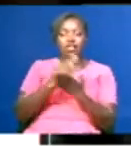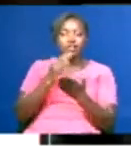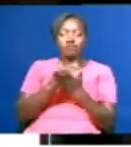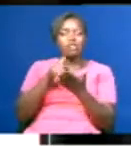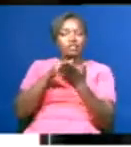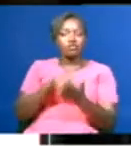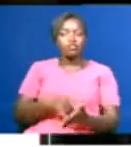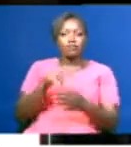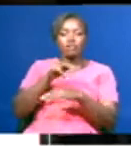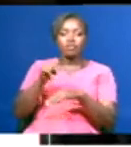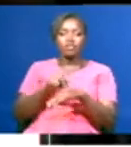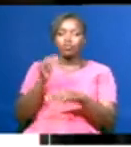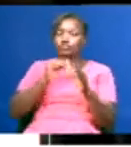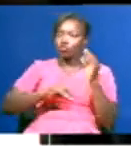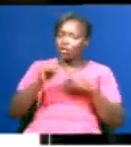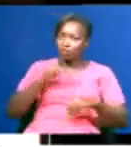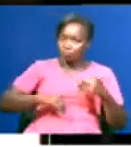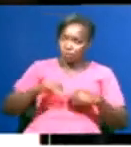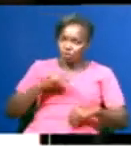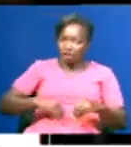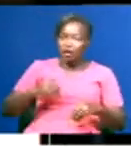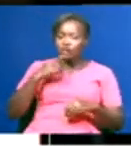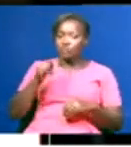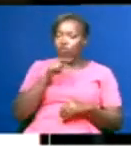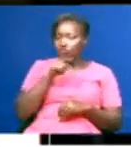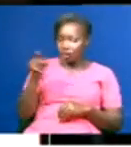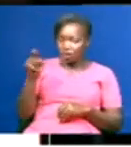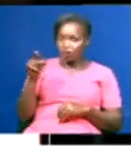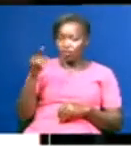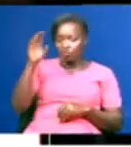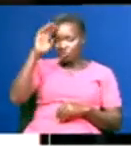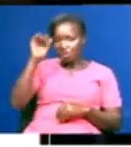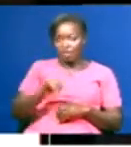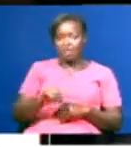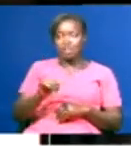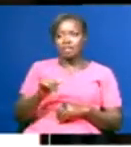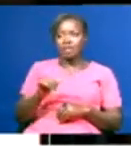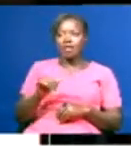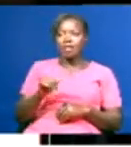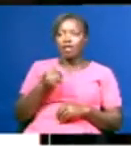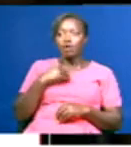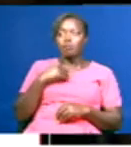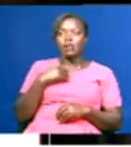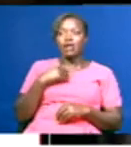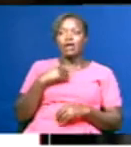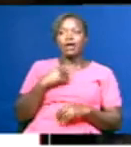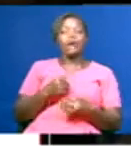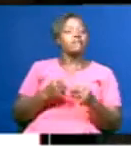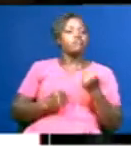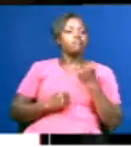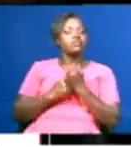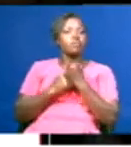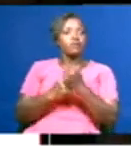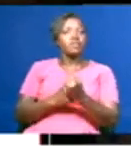nation is corruption. And so for him to consider that I could stand with him in this fight against